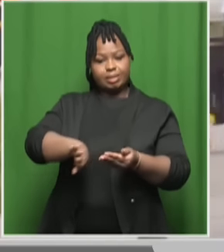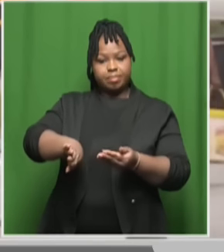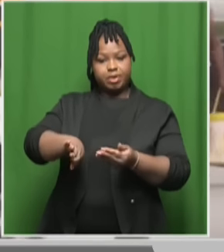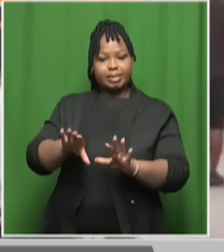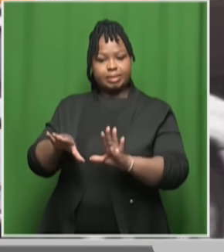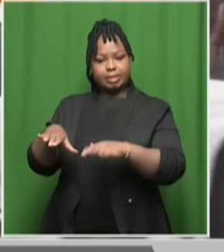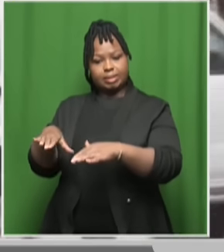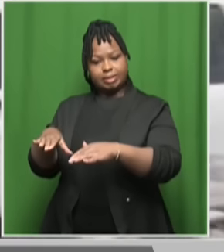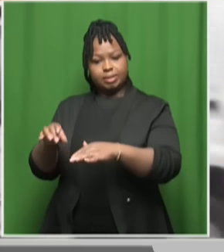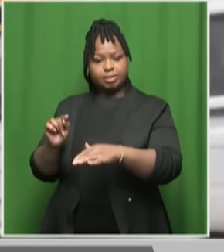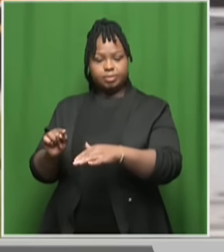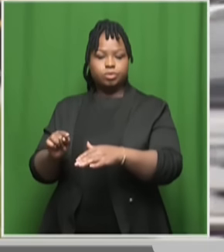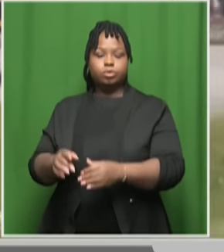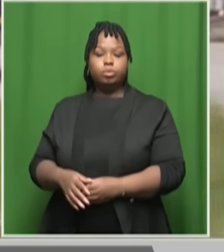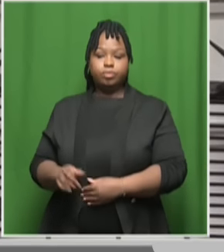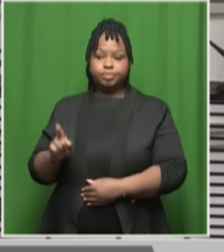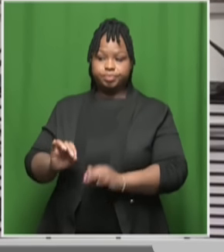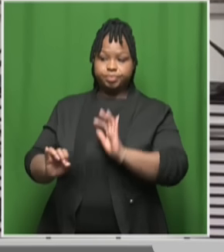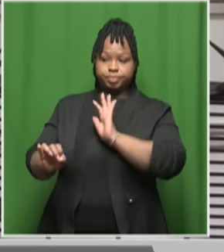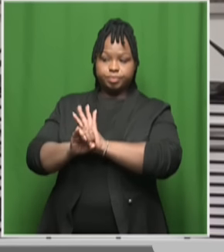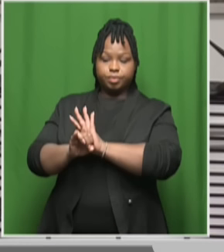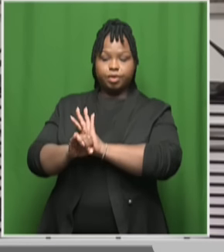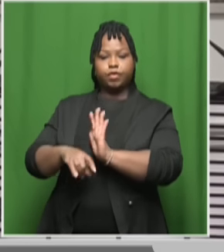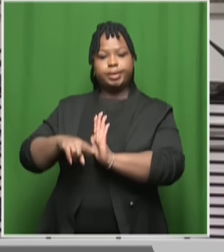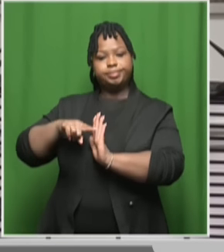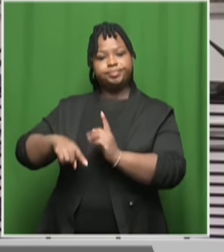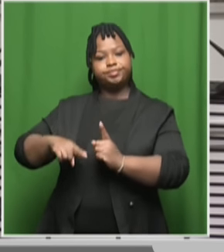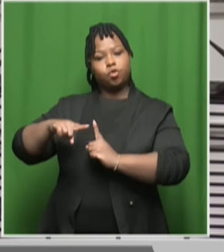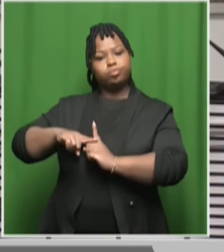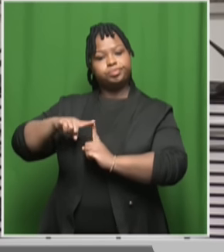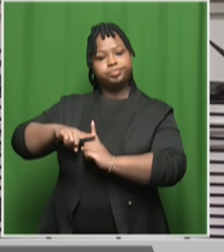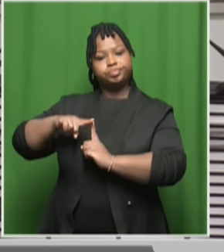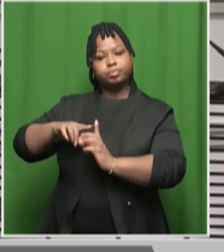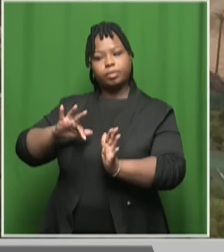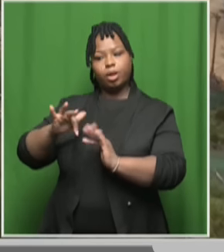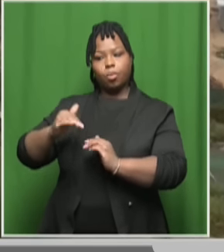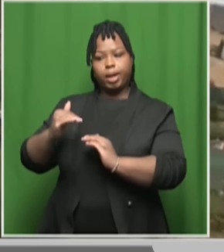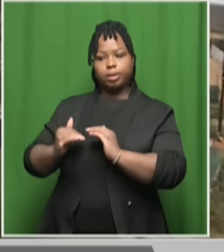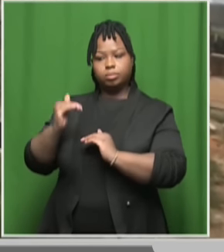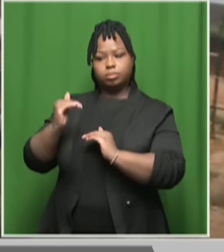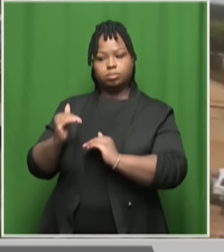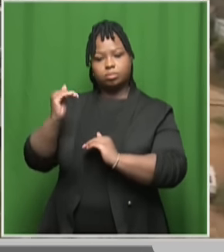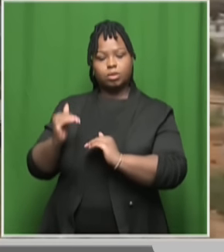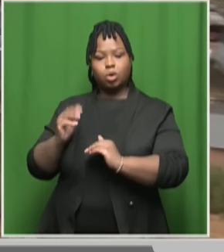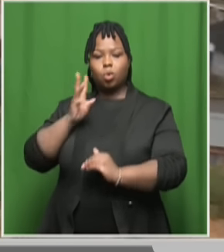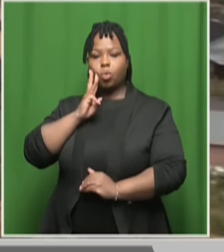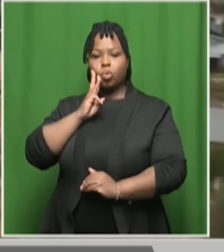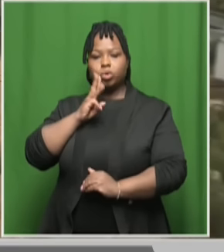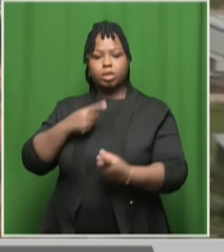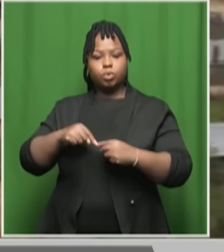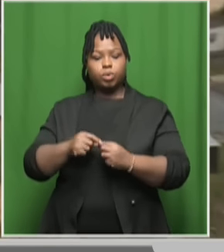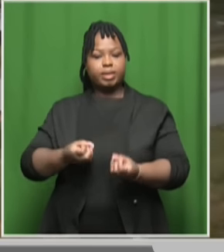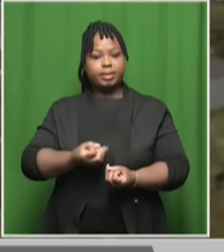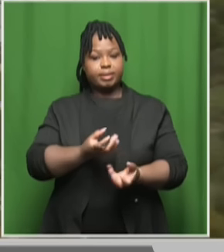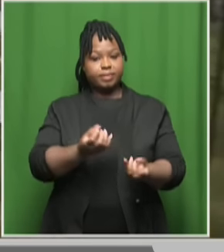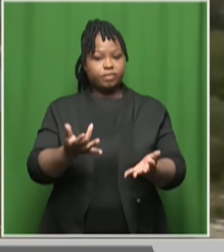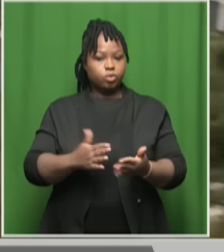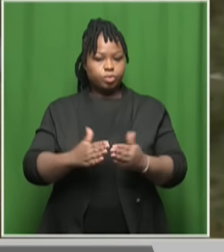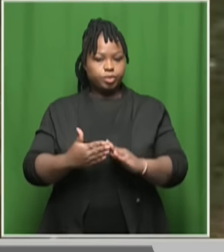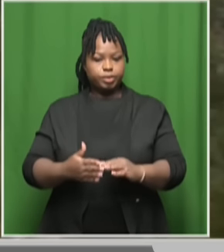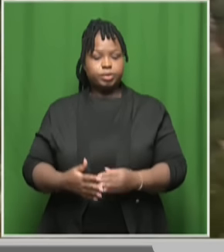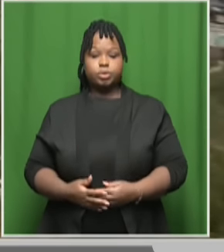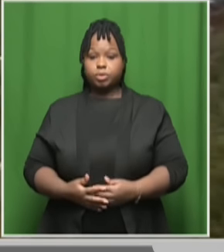our indicator what is the level of water that we can distribute to our communities. So as it stands